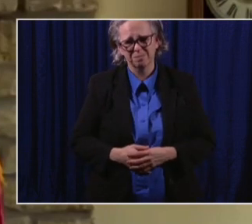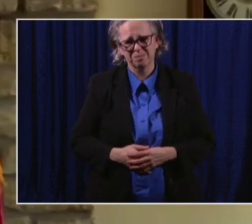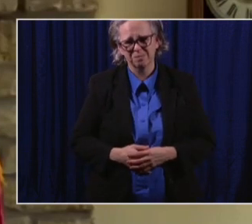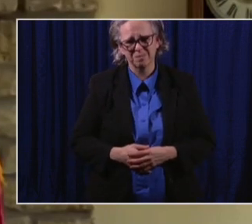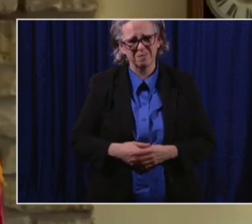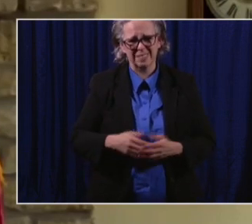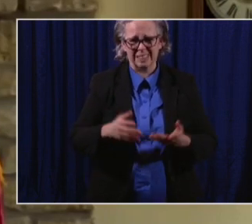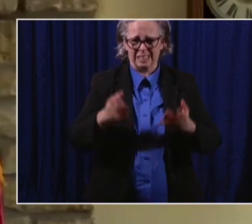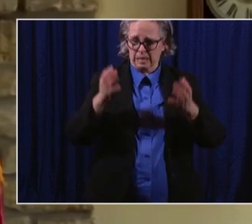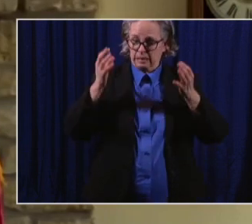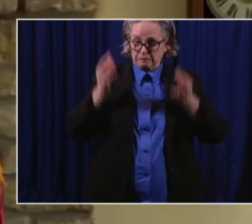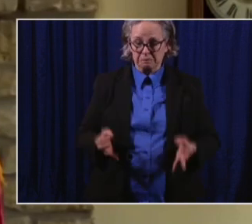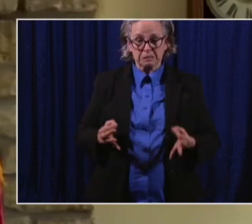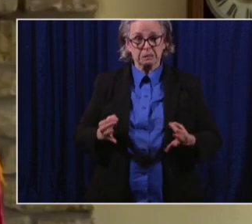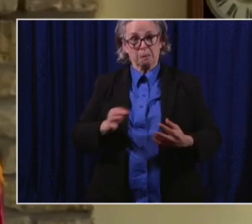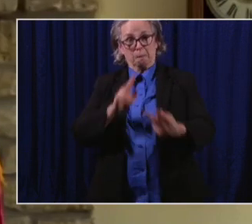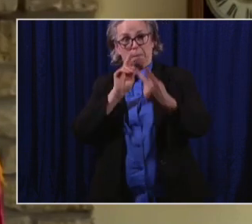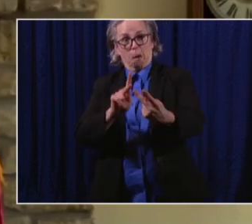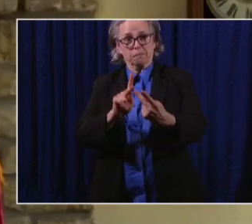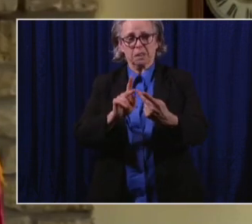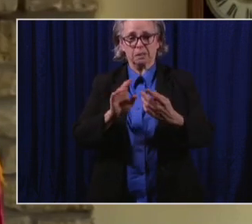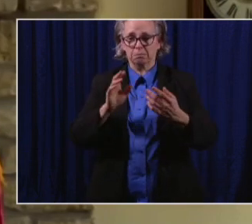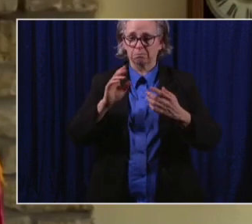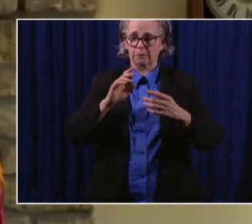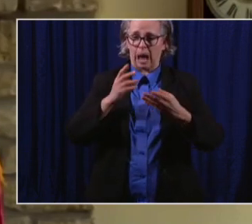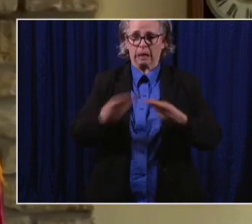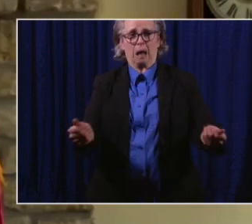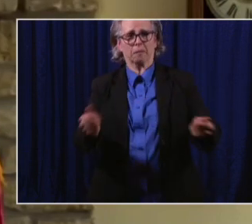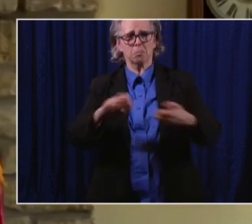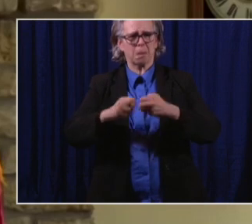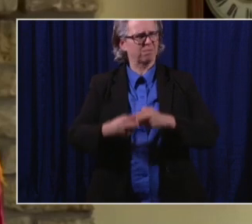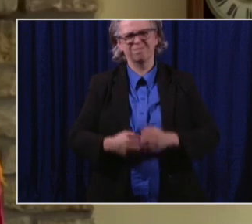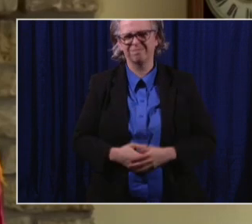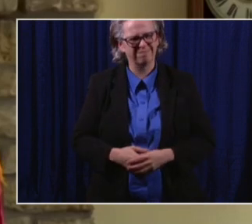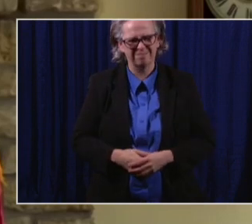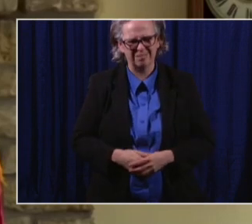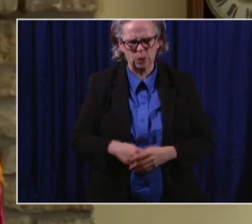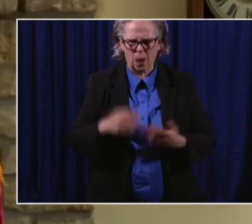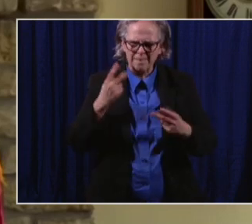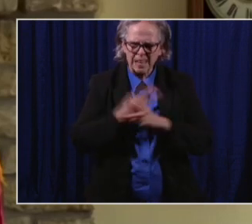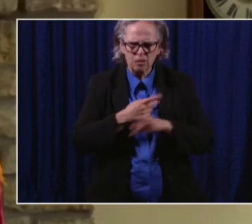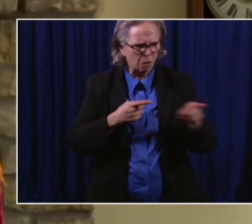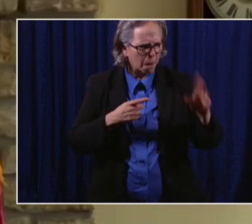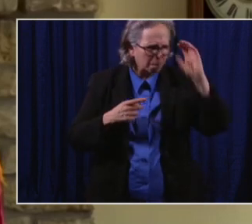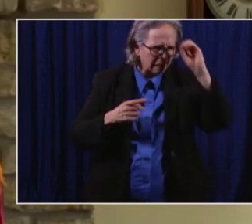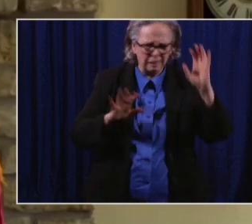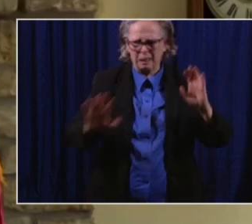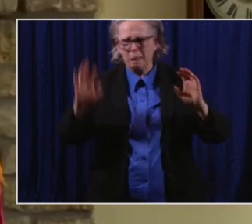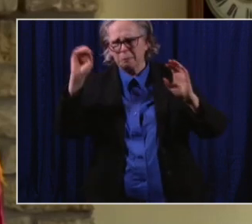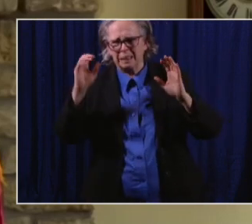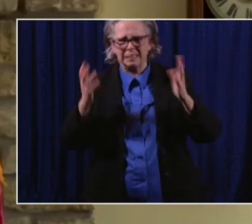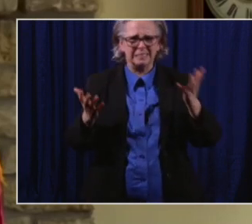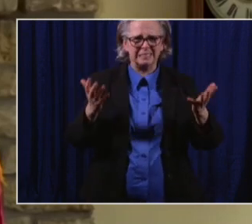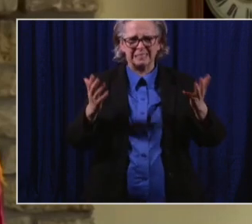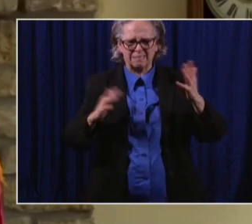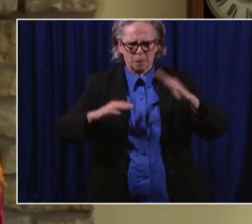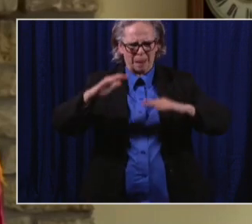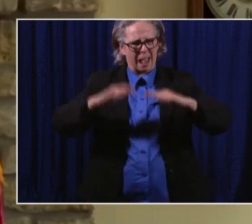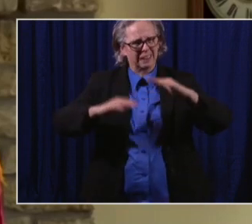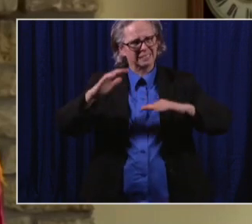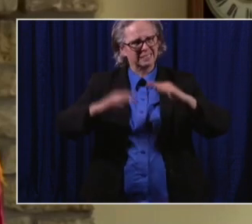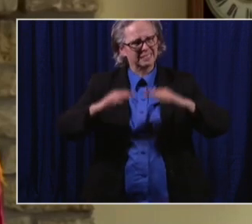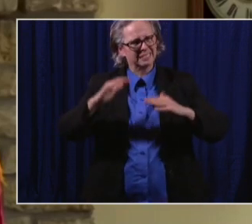both are kind of, in one sense, one's try to figure out which is the worst alternative. So we're looking at these things, and we're